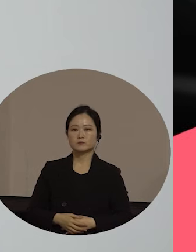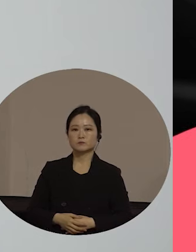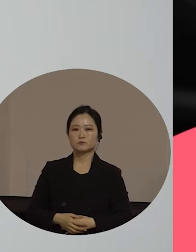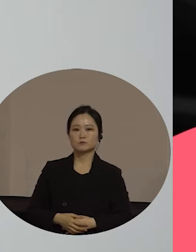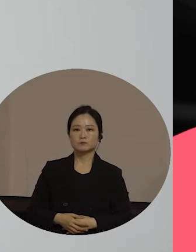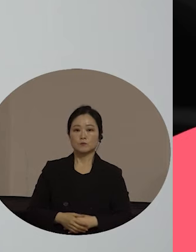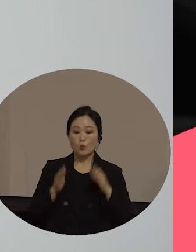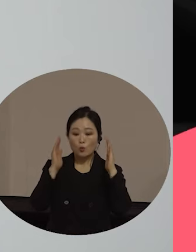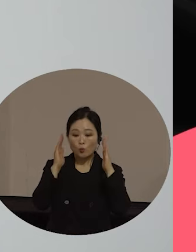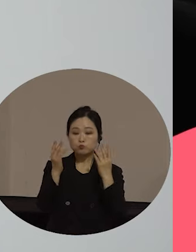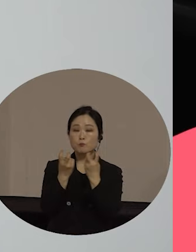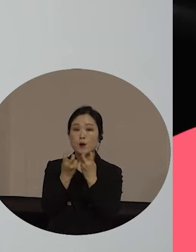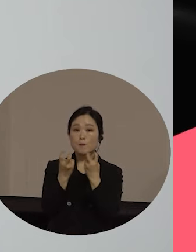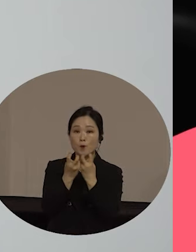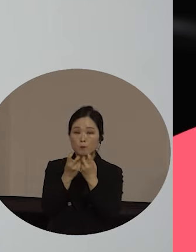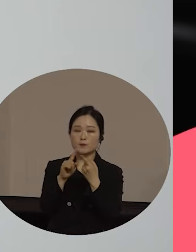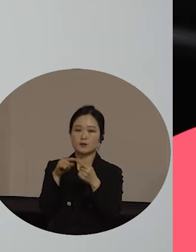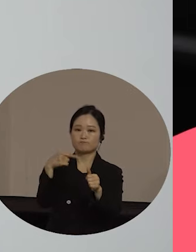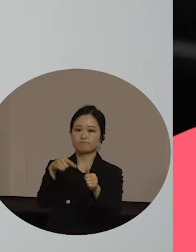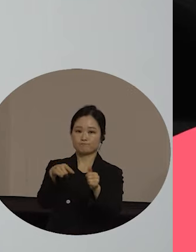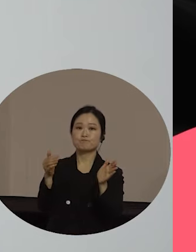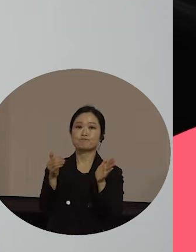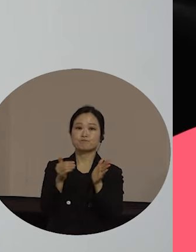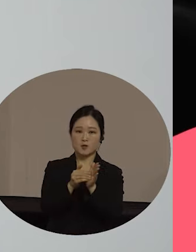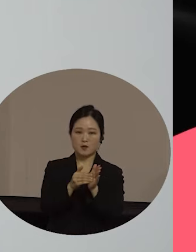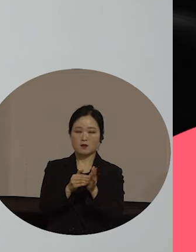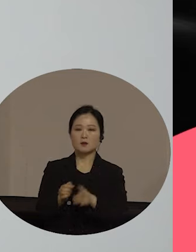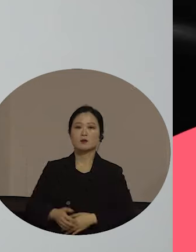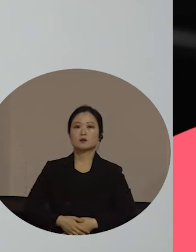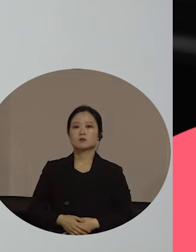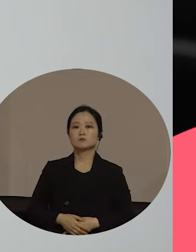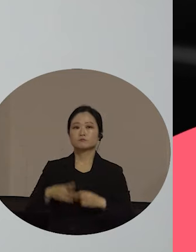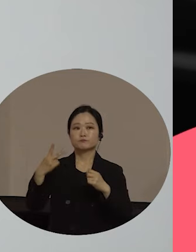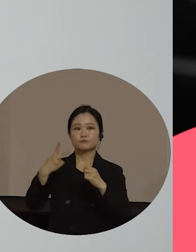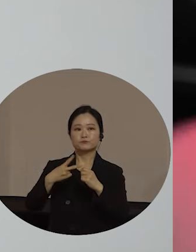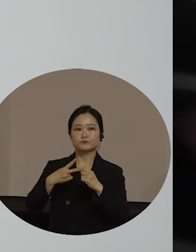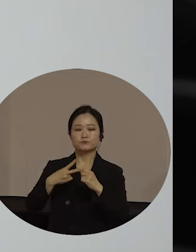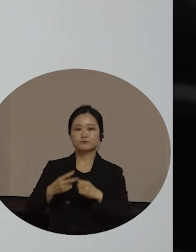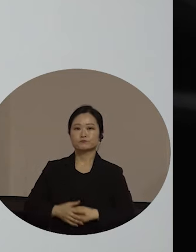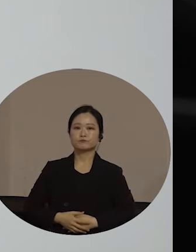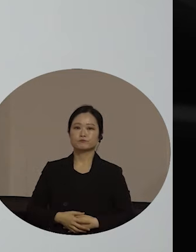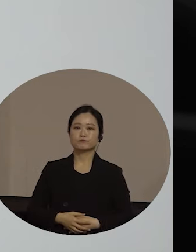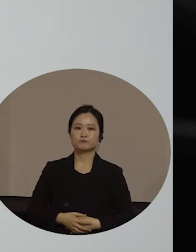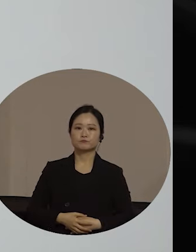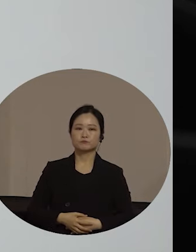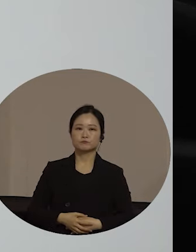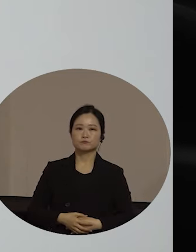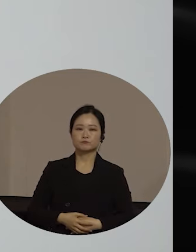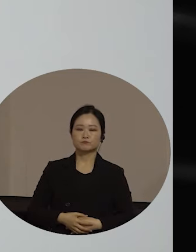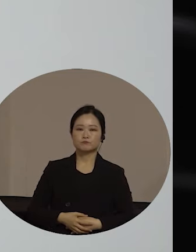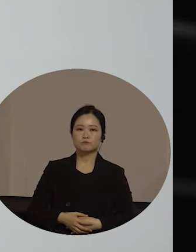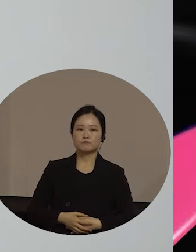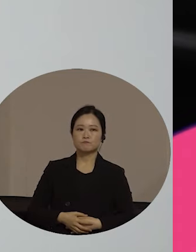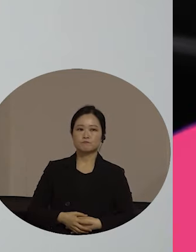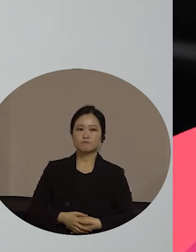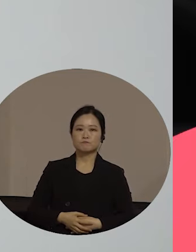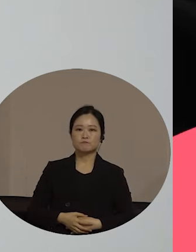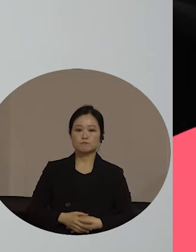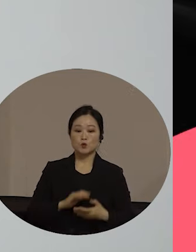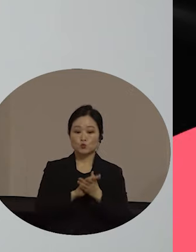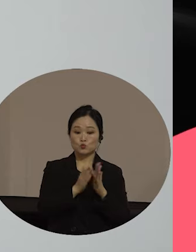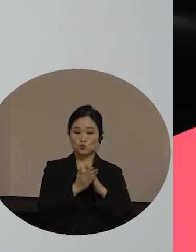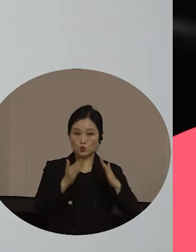the next thing is we plan to move on to update the curriculum of the kindergarten, because we